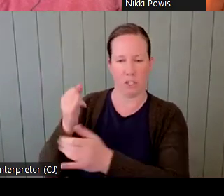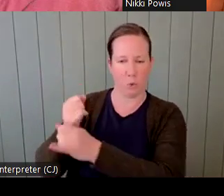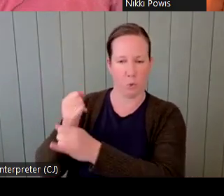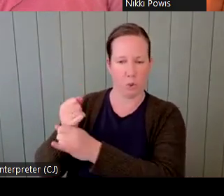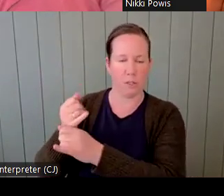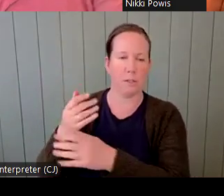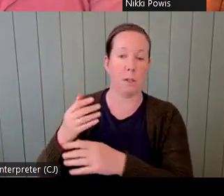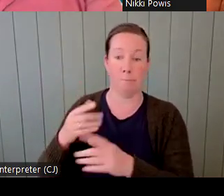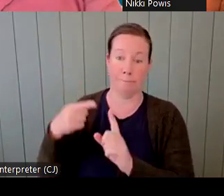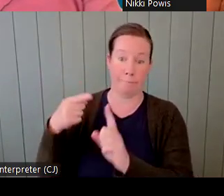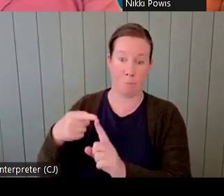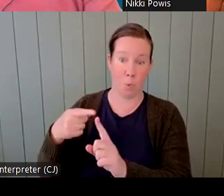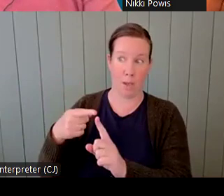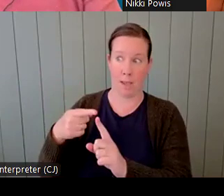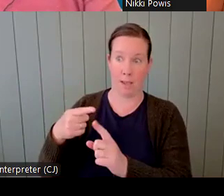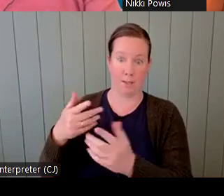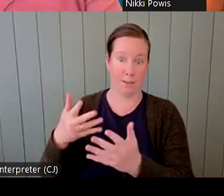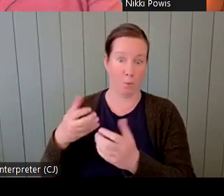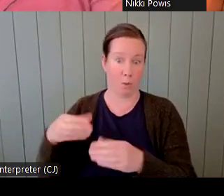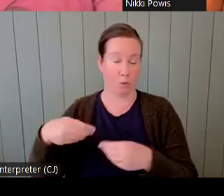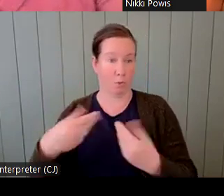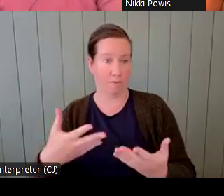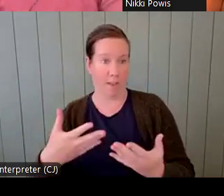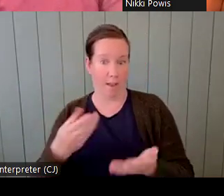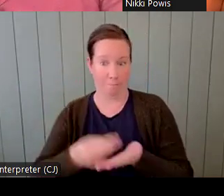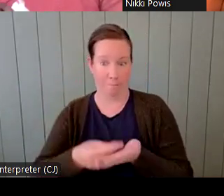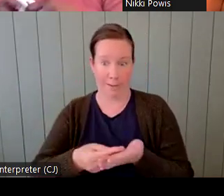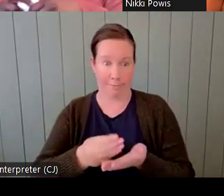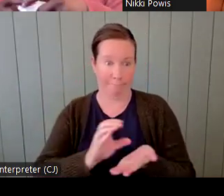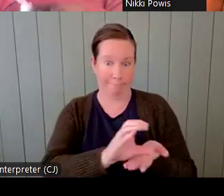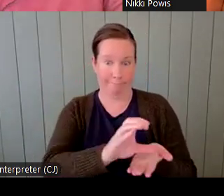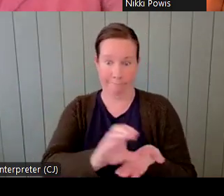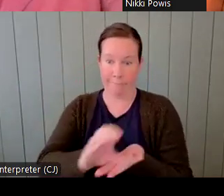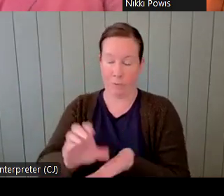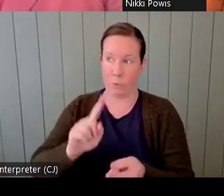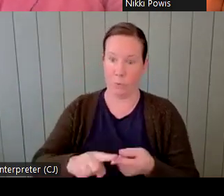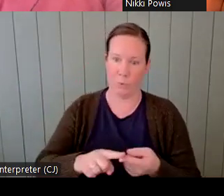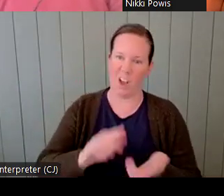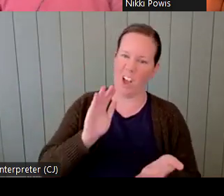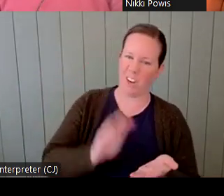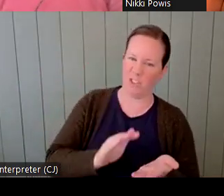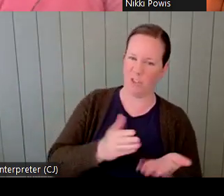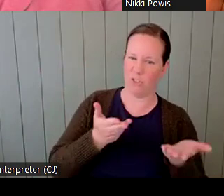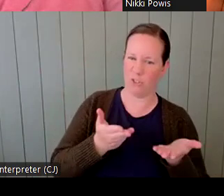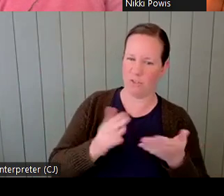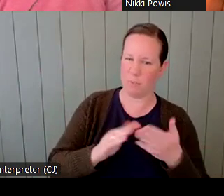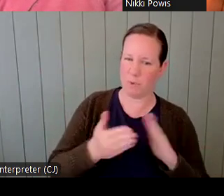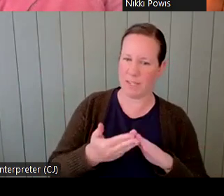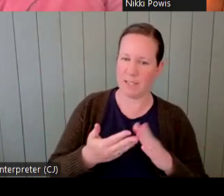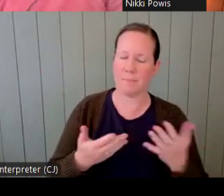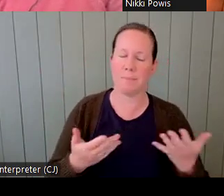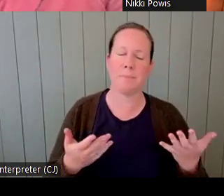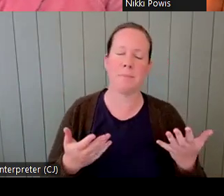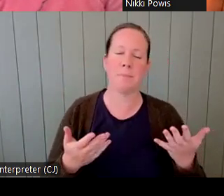provide funding and financial support to the underserved community. Interestingly, I didn't know this, that